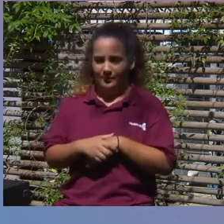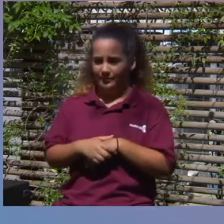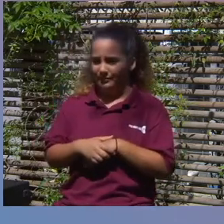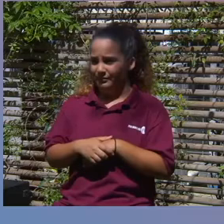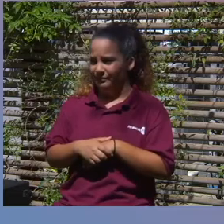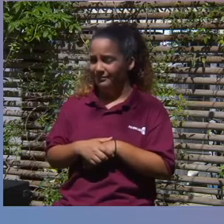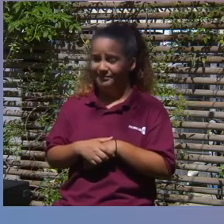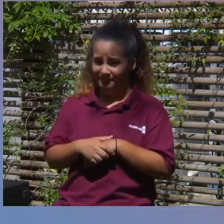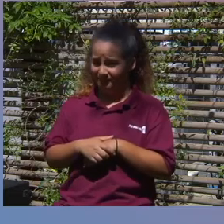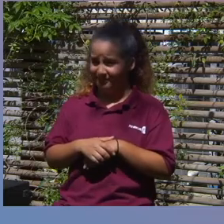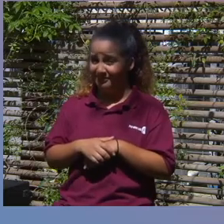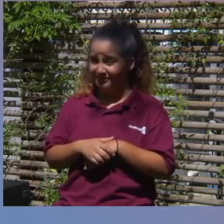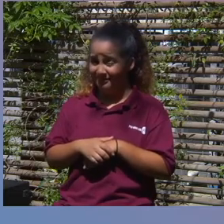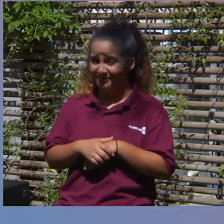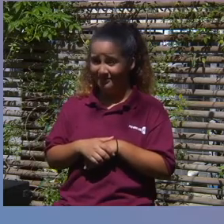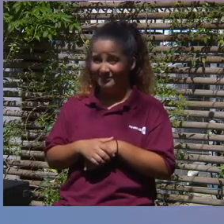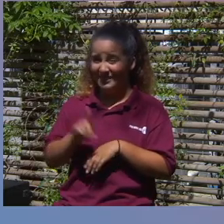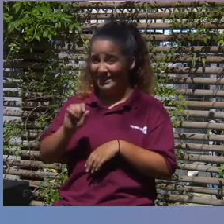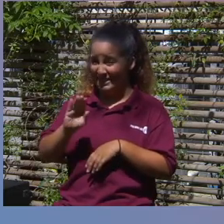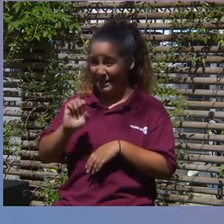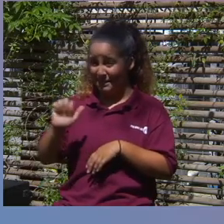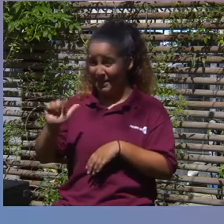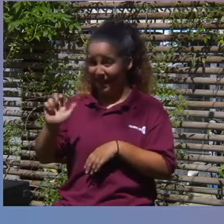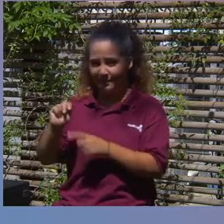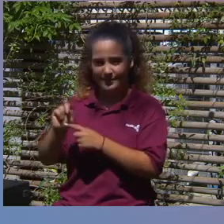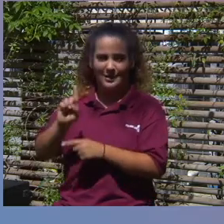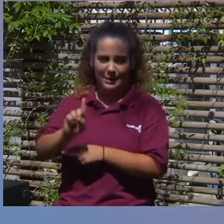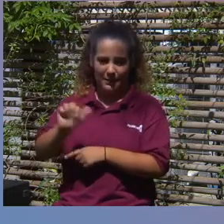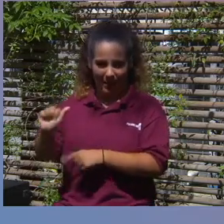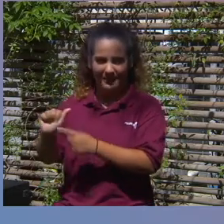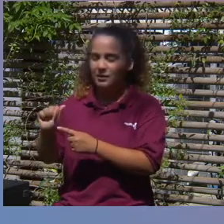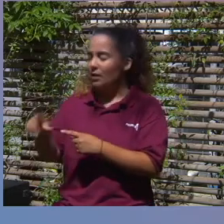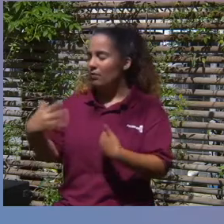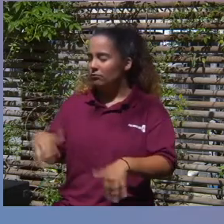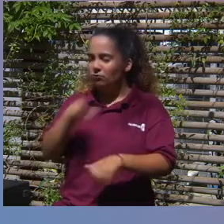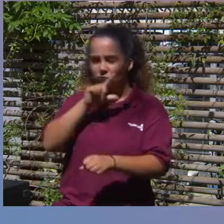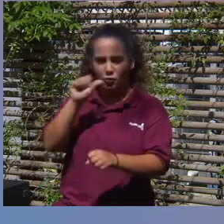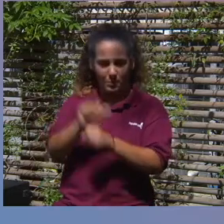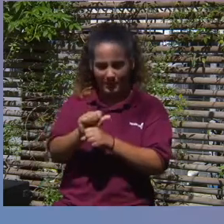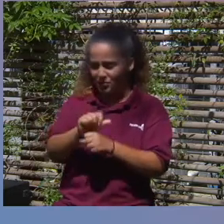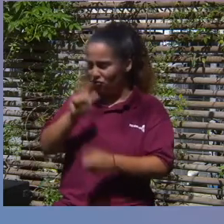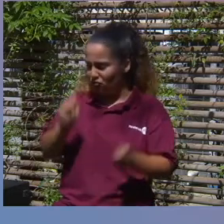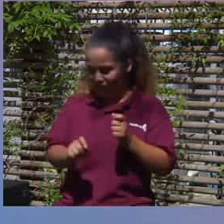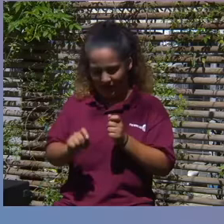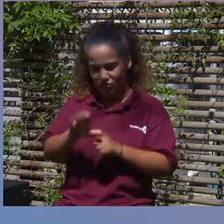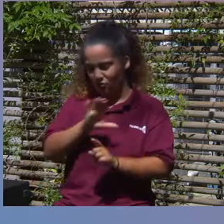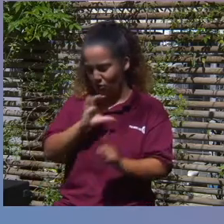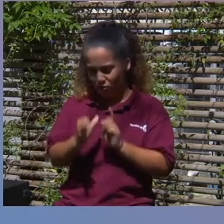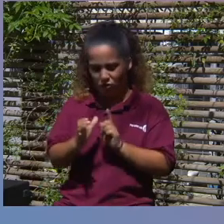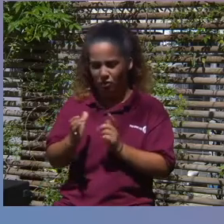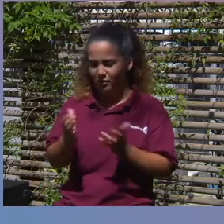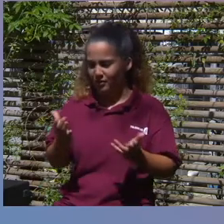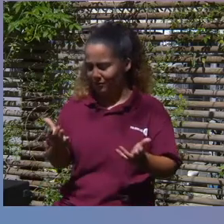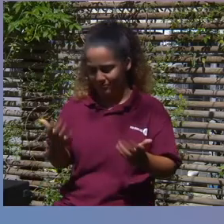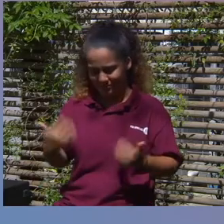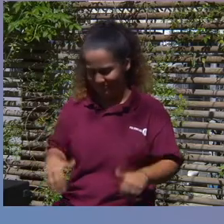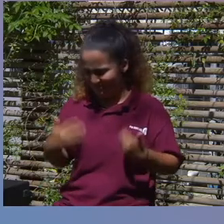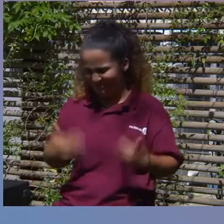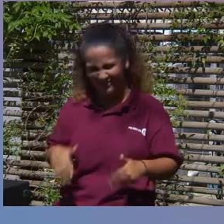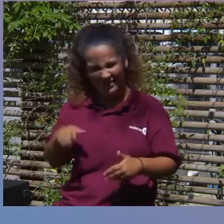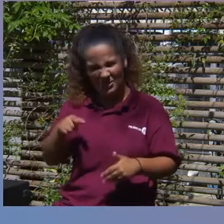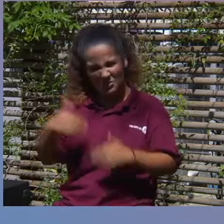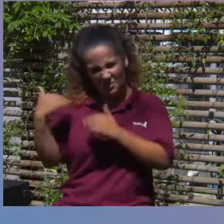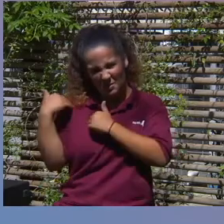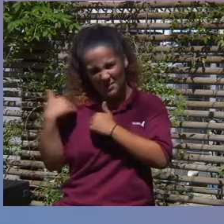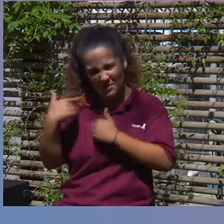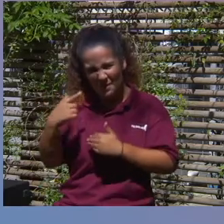Miss Allen's work on TV and film has really changed and shifted the culture, right? There are conversations that we are having she was